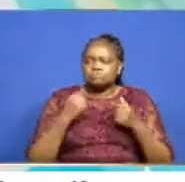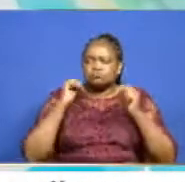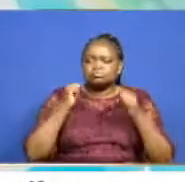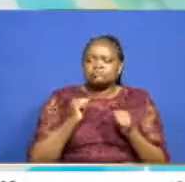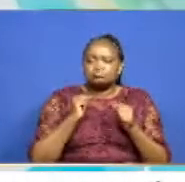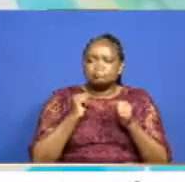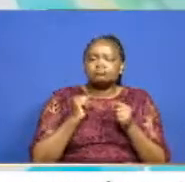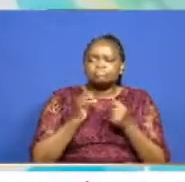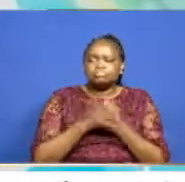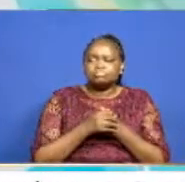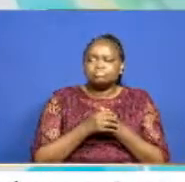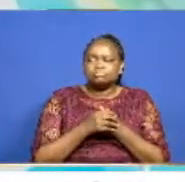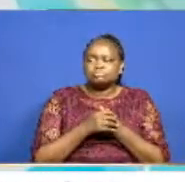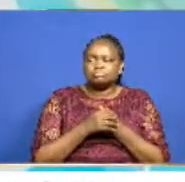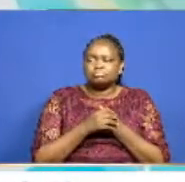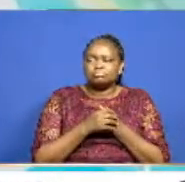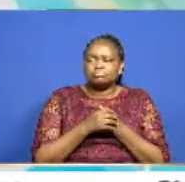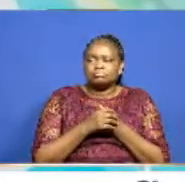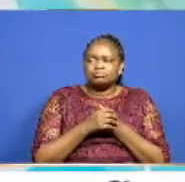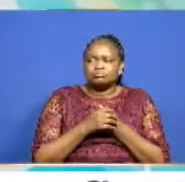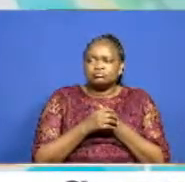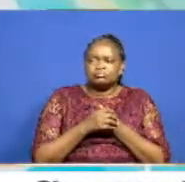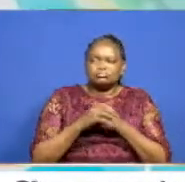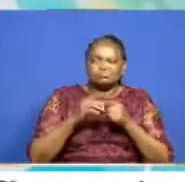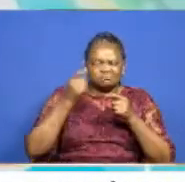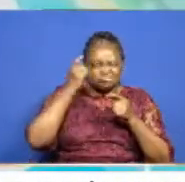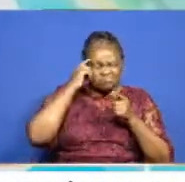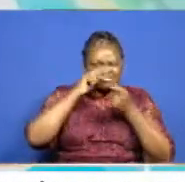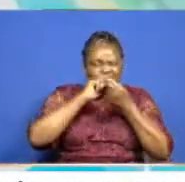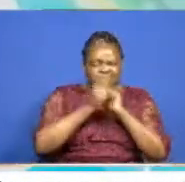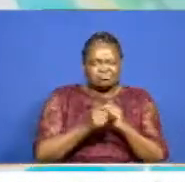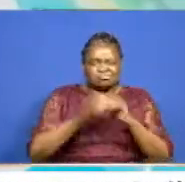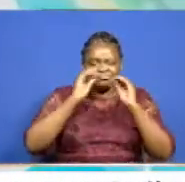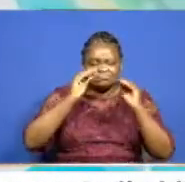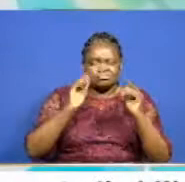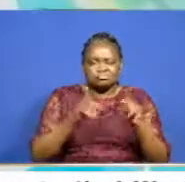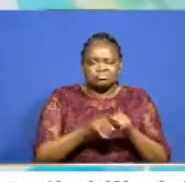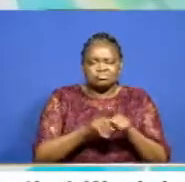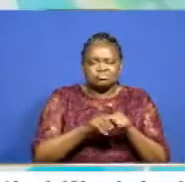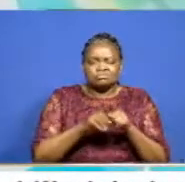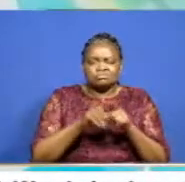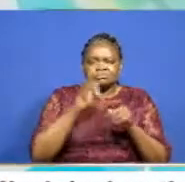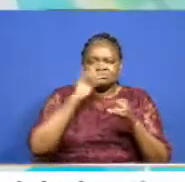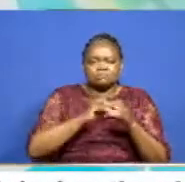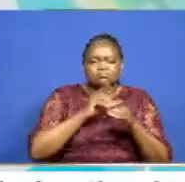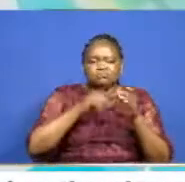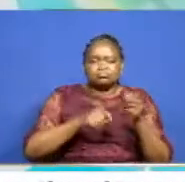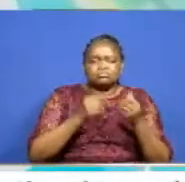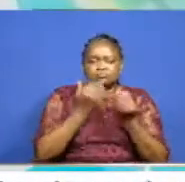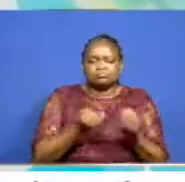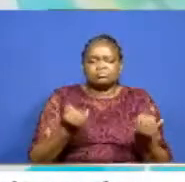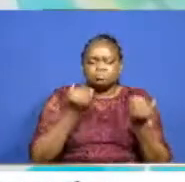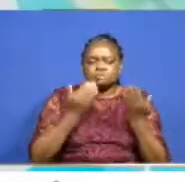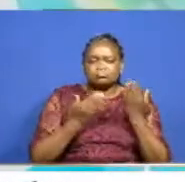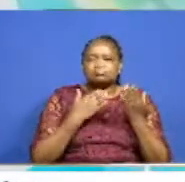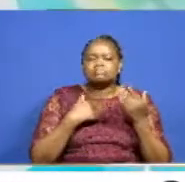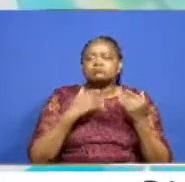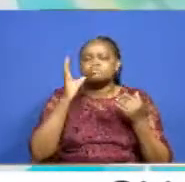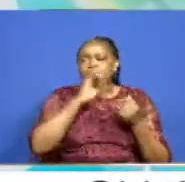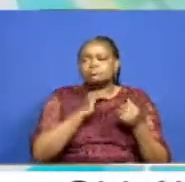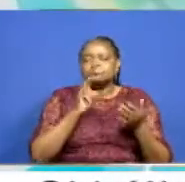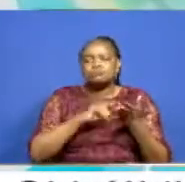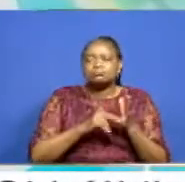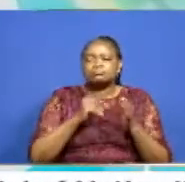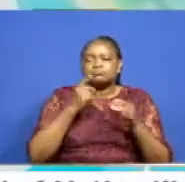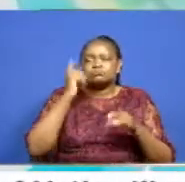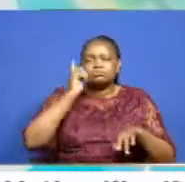reconfigure our teaching and be able to accommodate what children may have missed, so that at that particular point